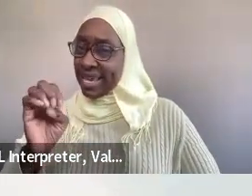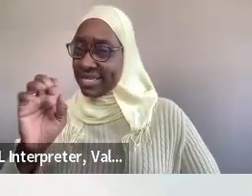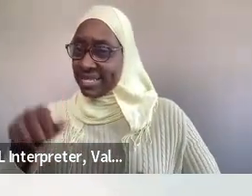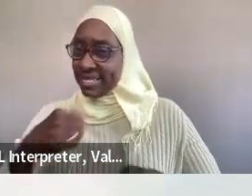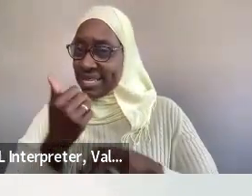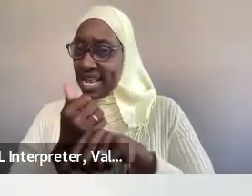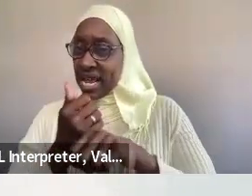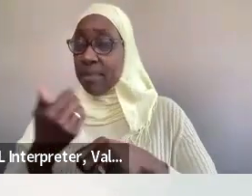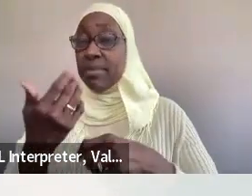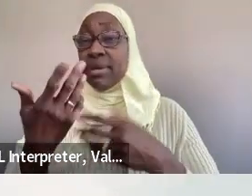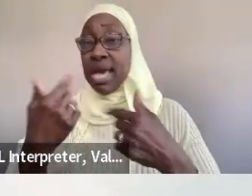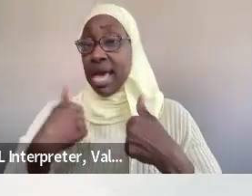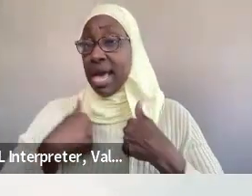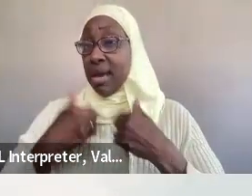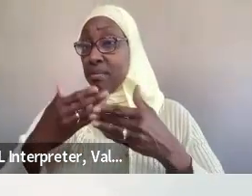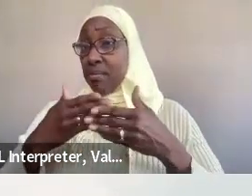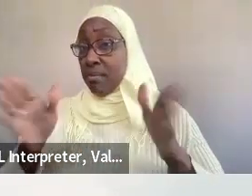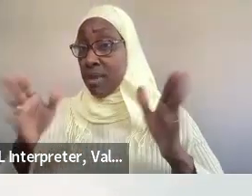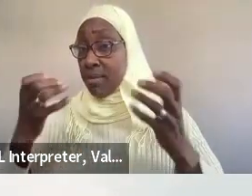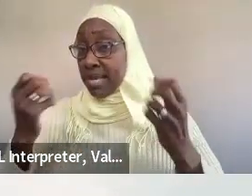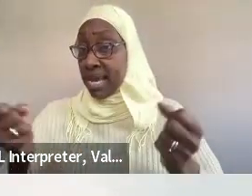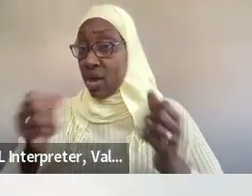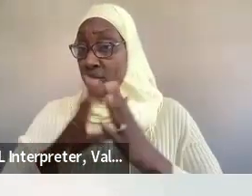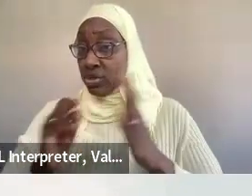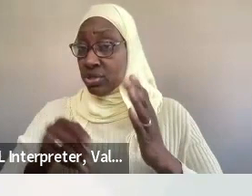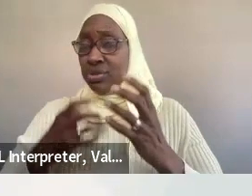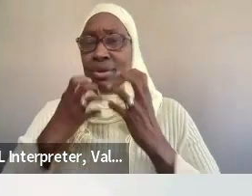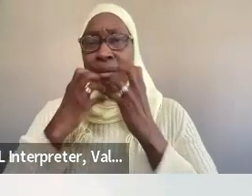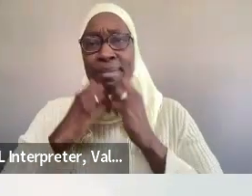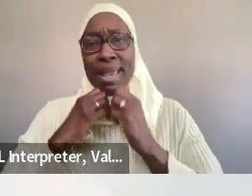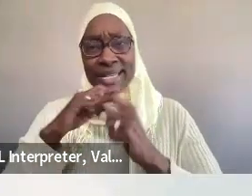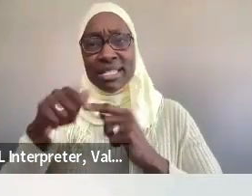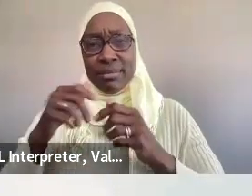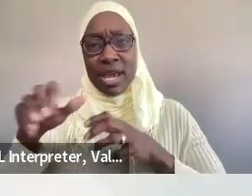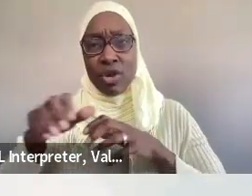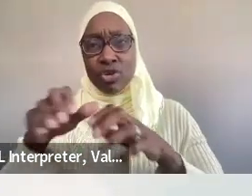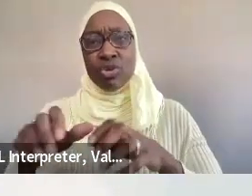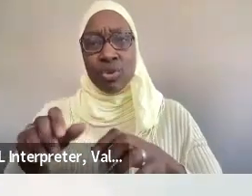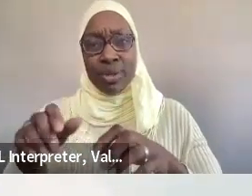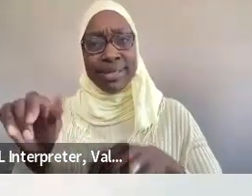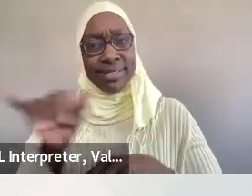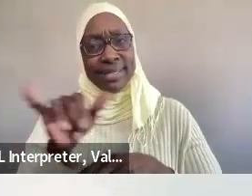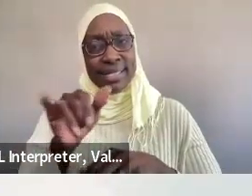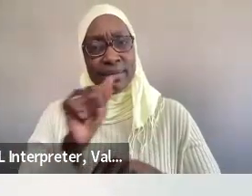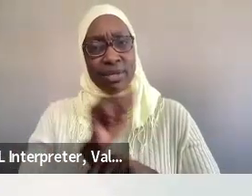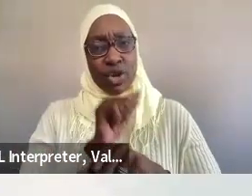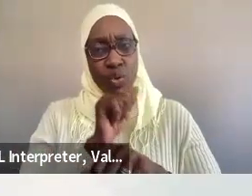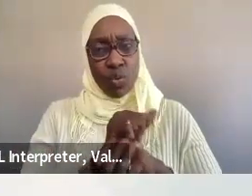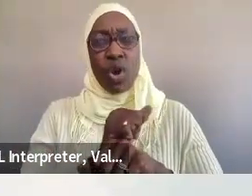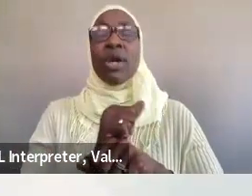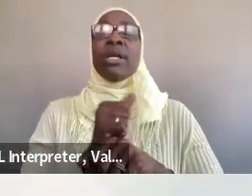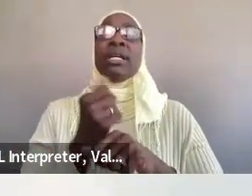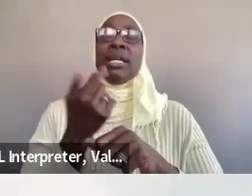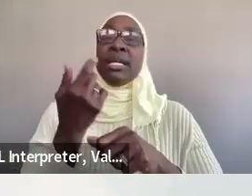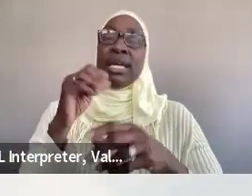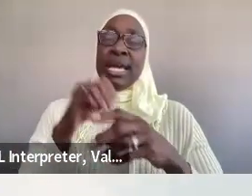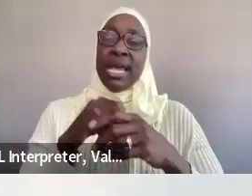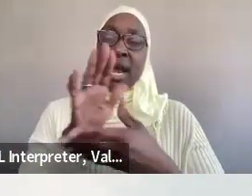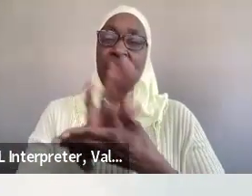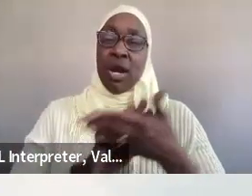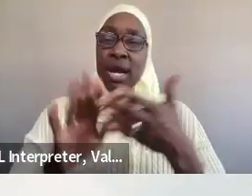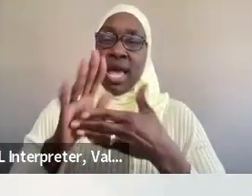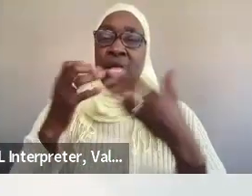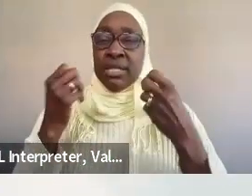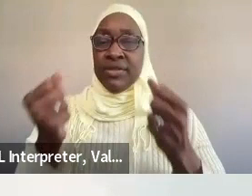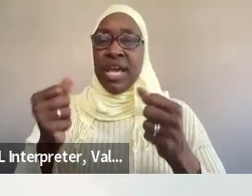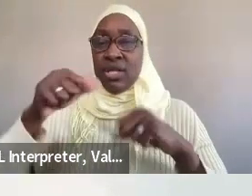I'm very passionate about doing similar work in Bouvet, which is our College of Health Sciences. And I have to be honest, I saw what